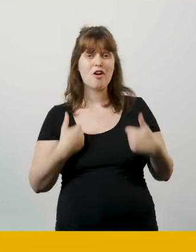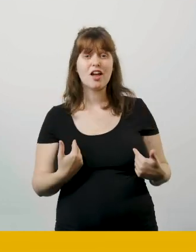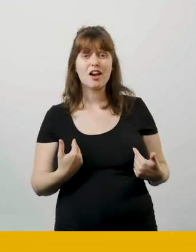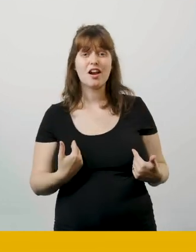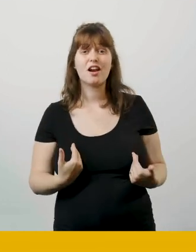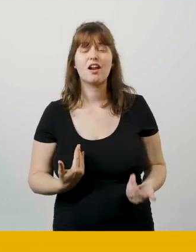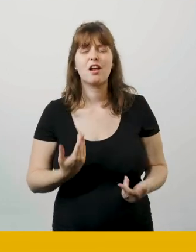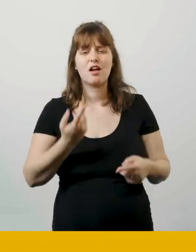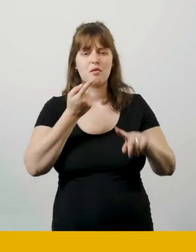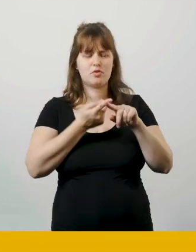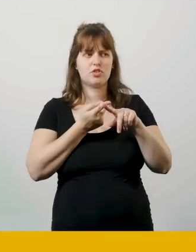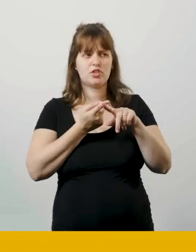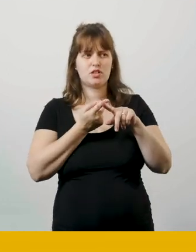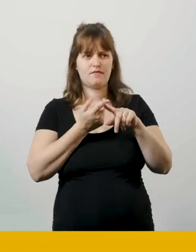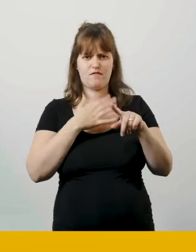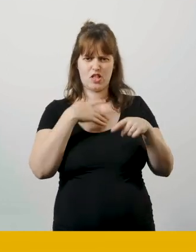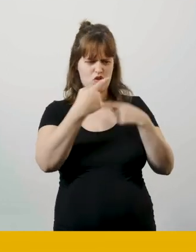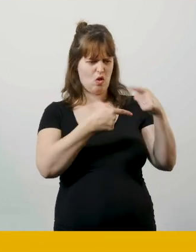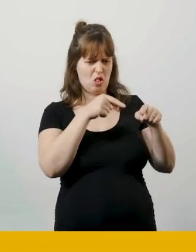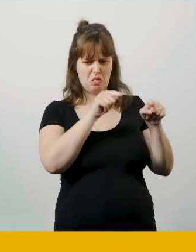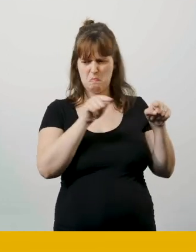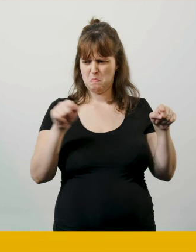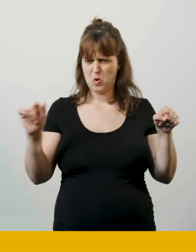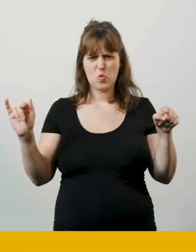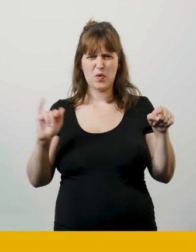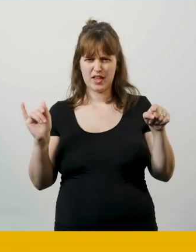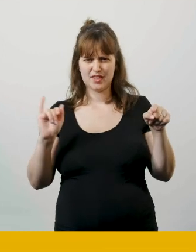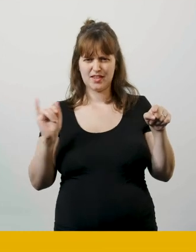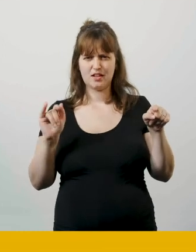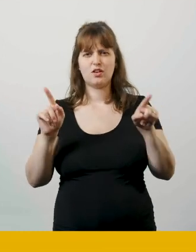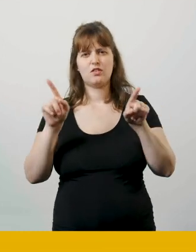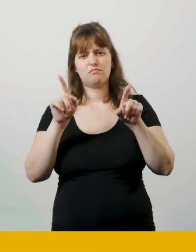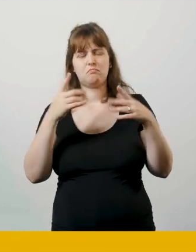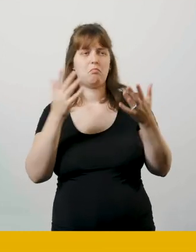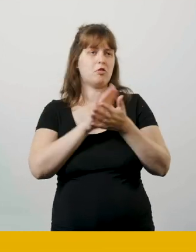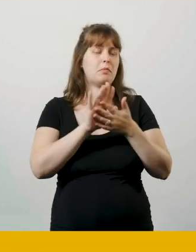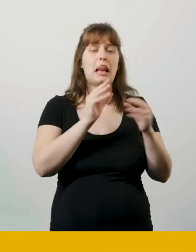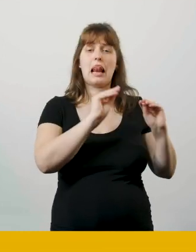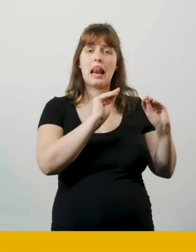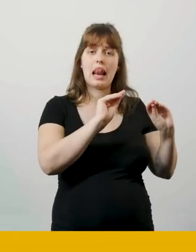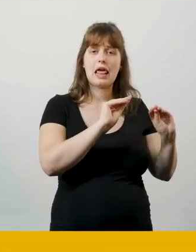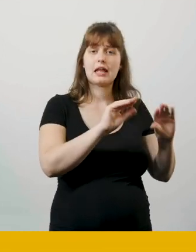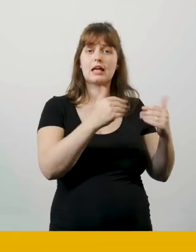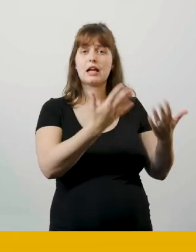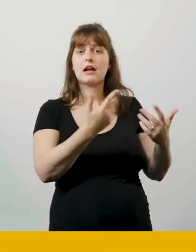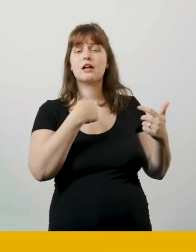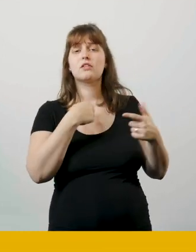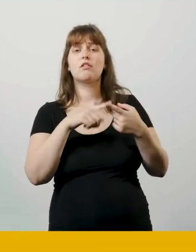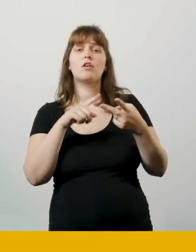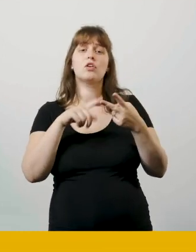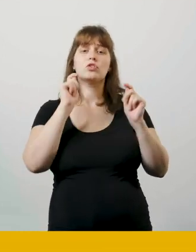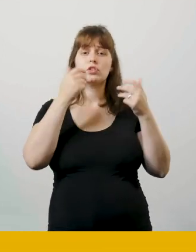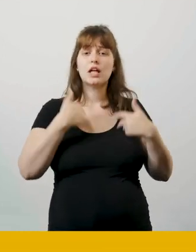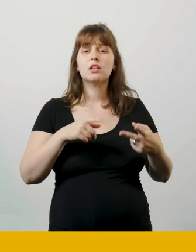and what is your role. Are you the teacher? Are you the student? Are you the purchaser? Are you the